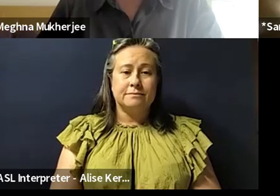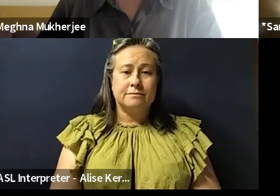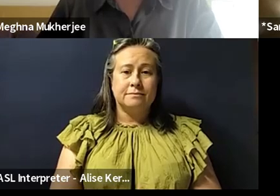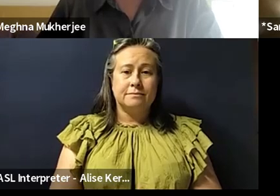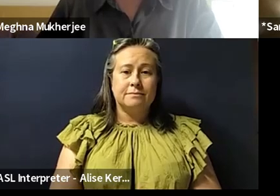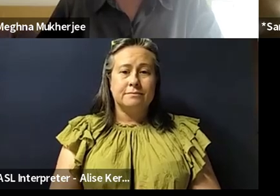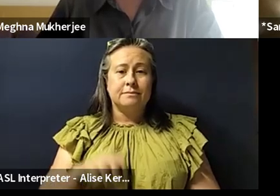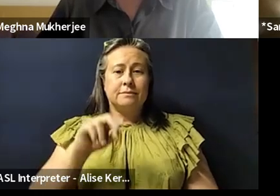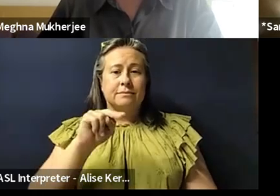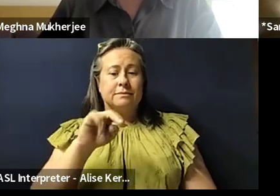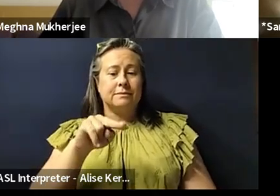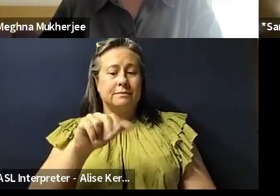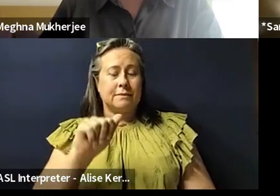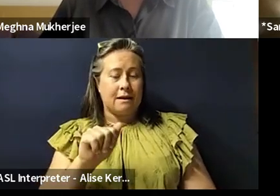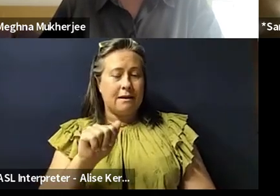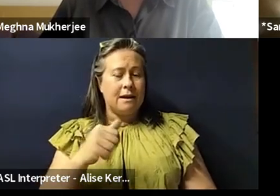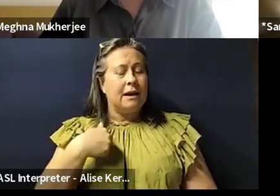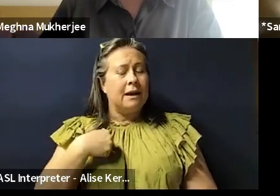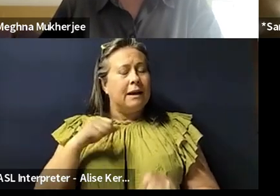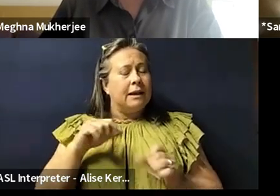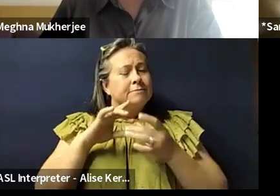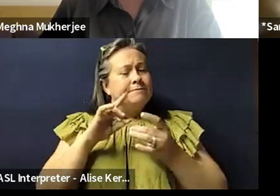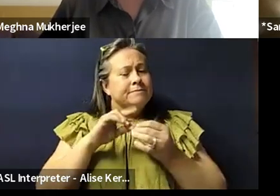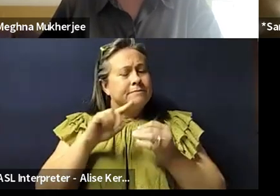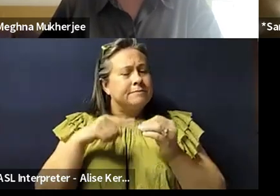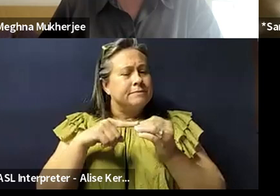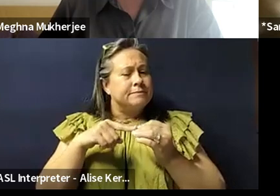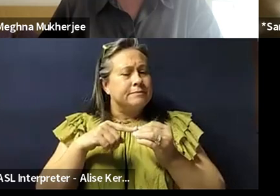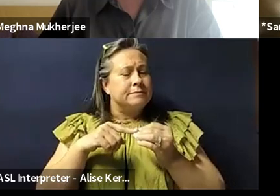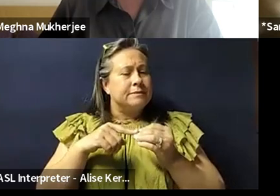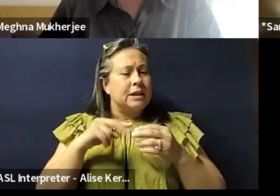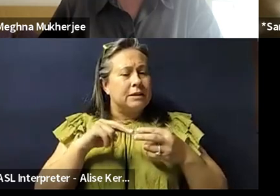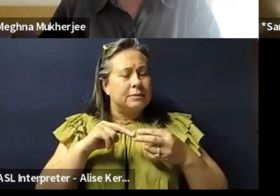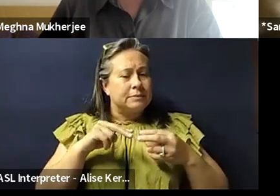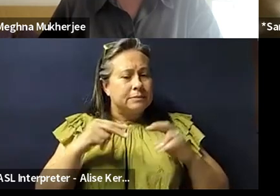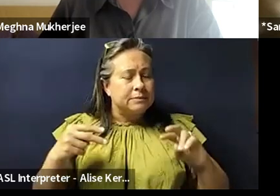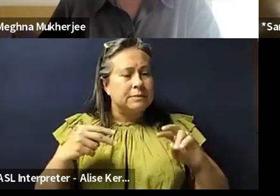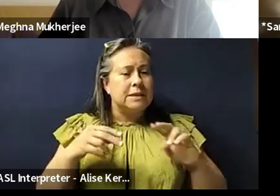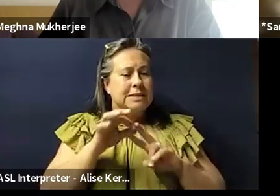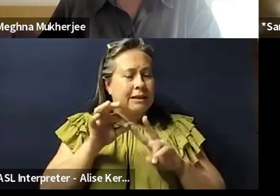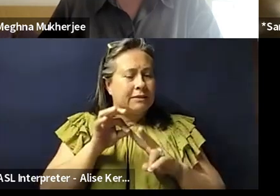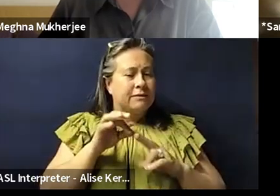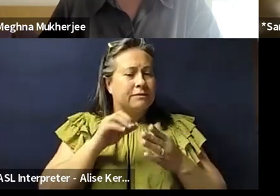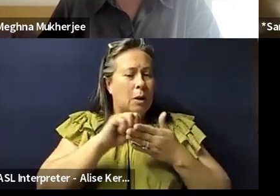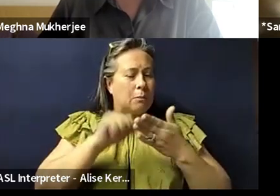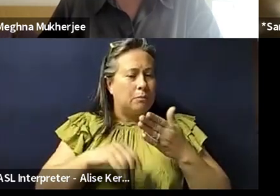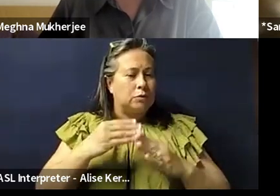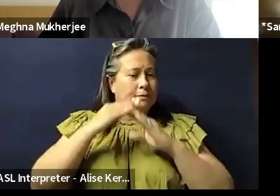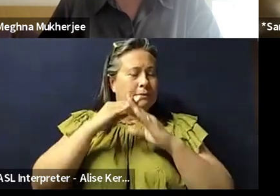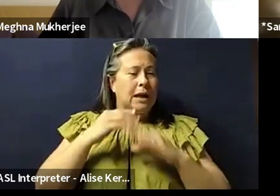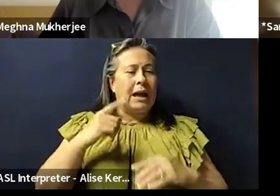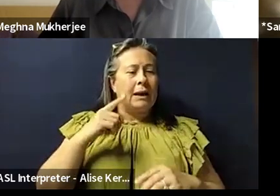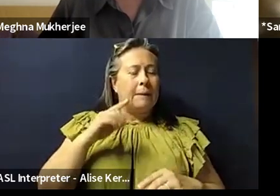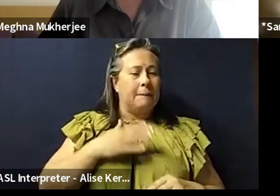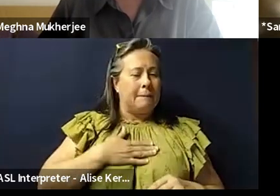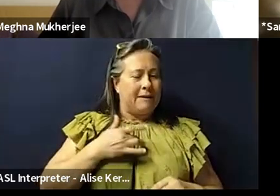I can say for in the context of genetic selective abortion bans, I think my feelings